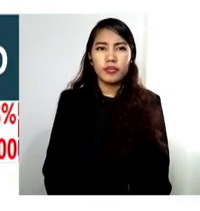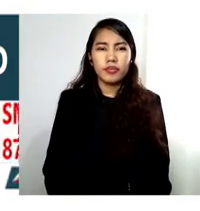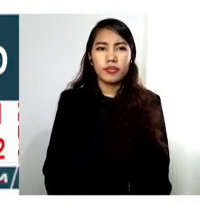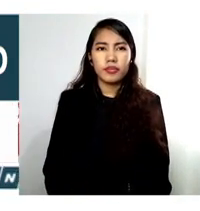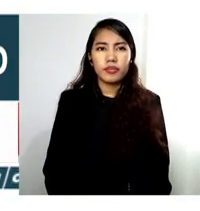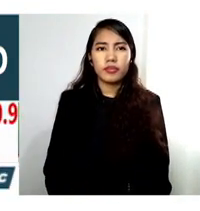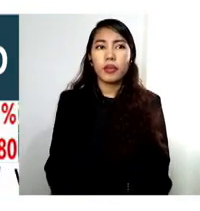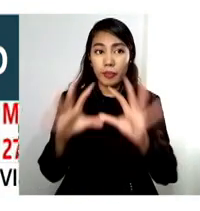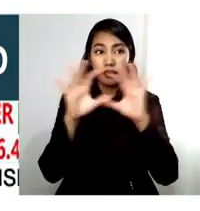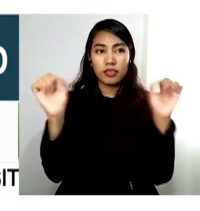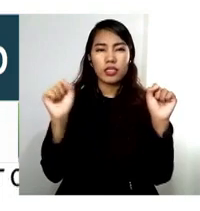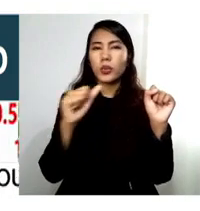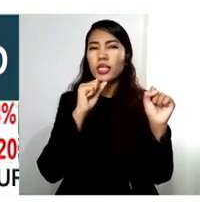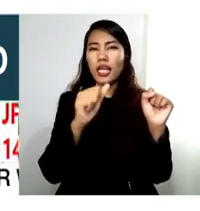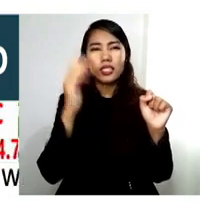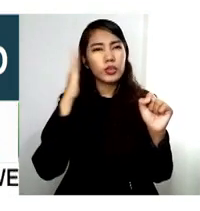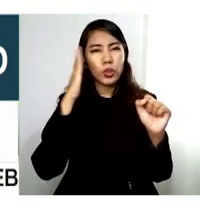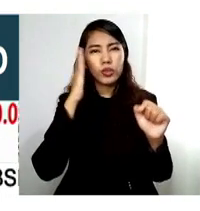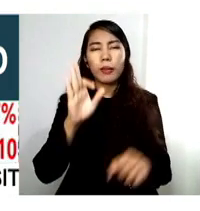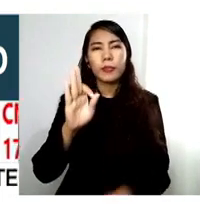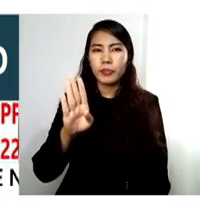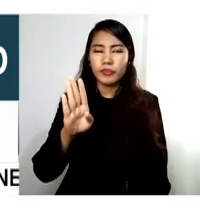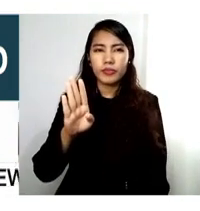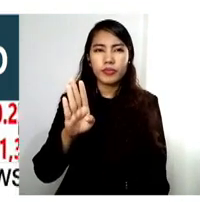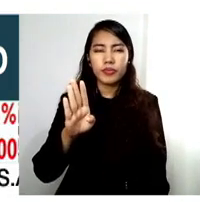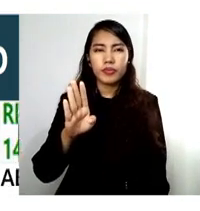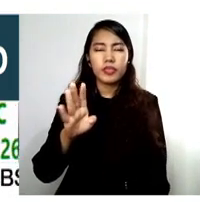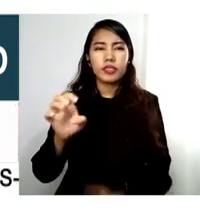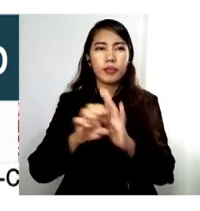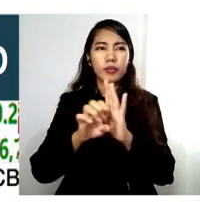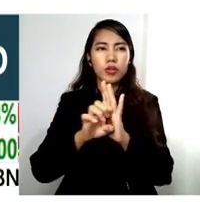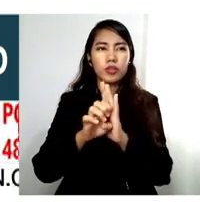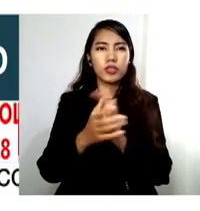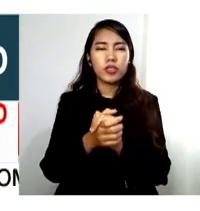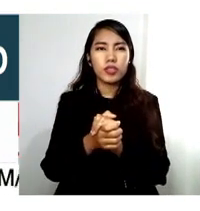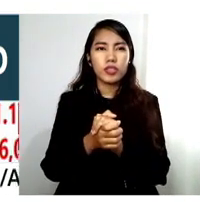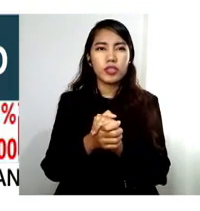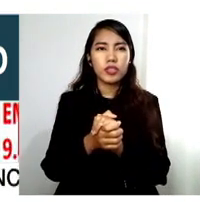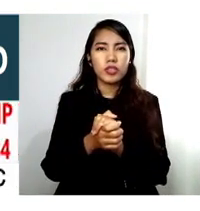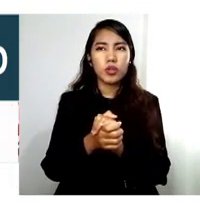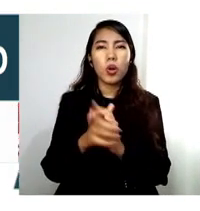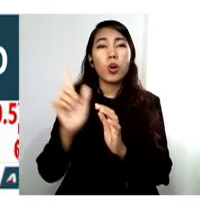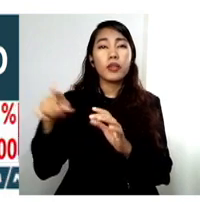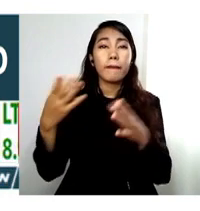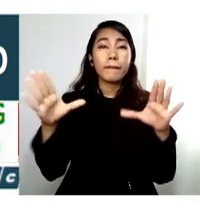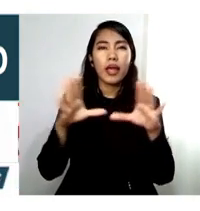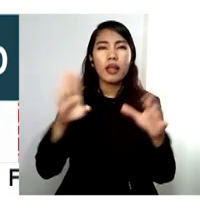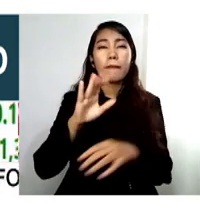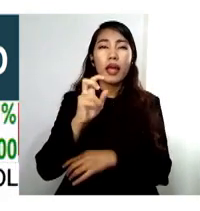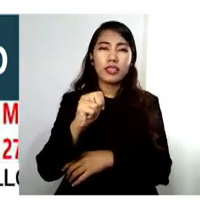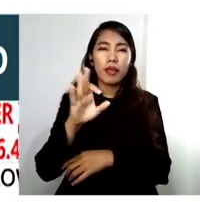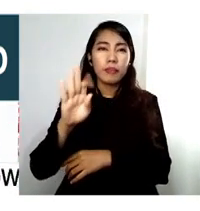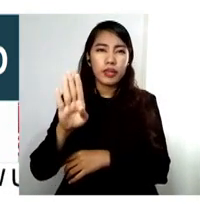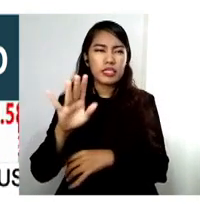the exact nature of Facebook. No? He does not know, for instance, that the only way perhaps to ban Facebook is to do as China is doing, which